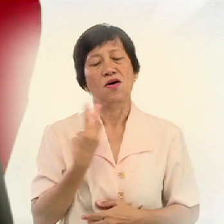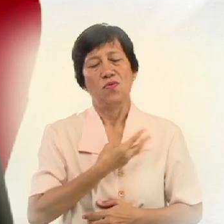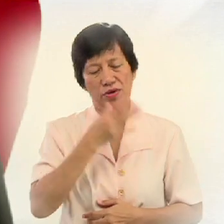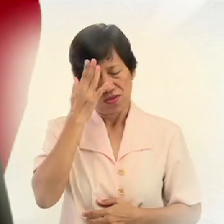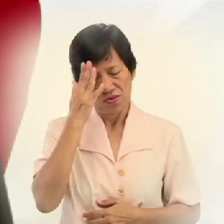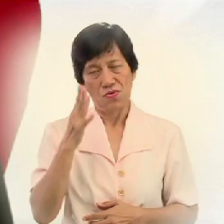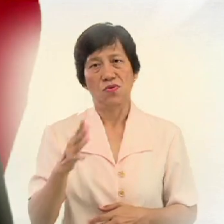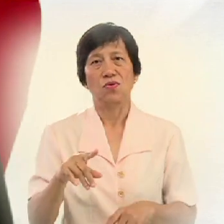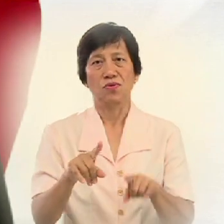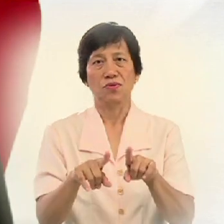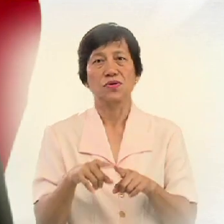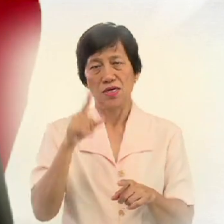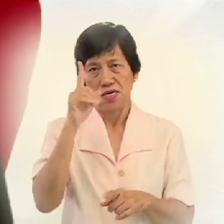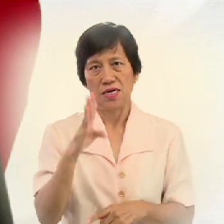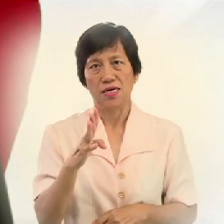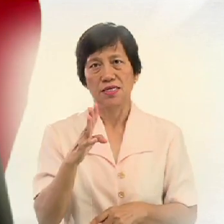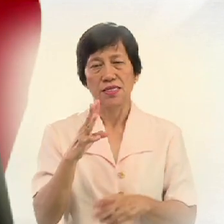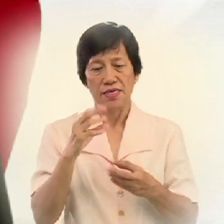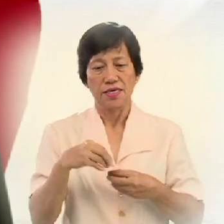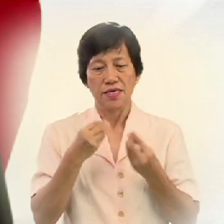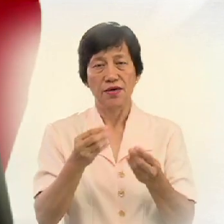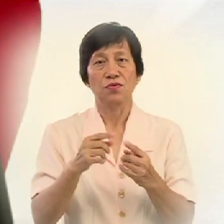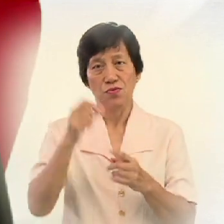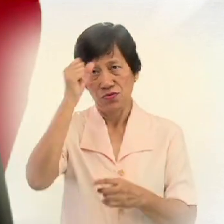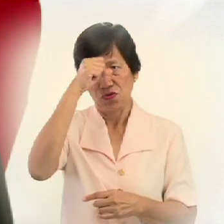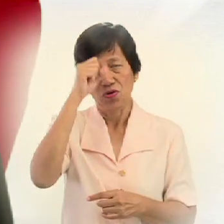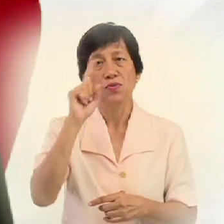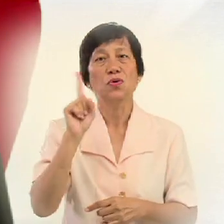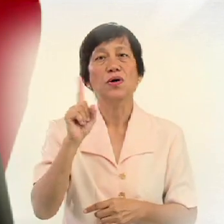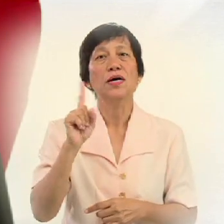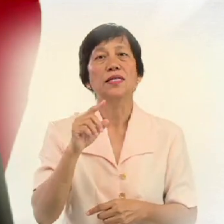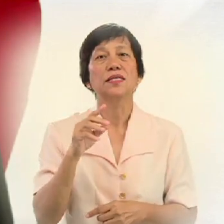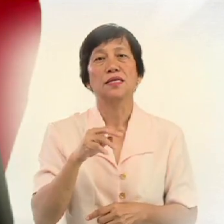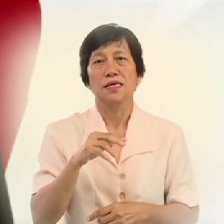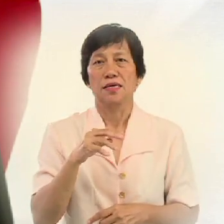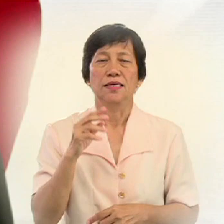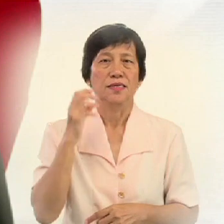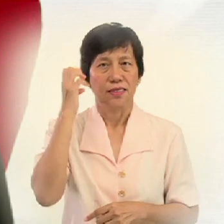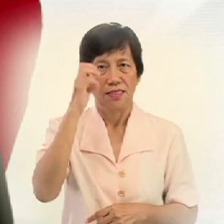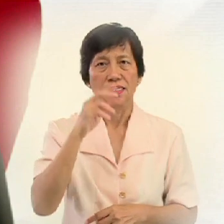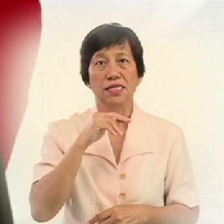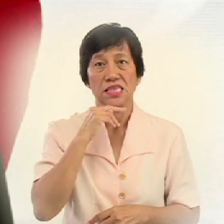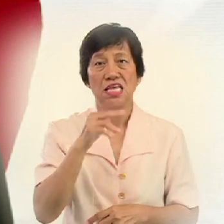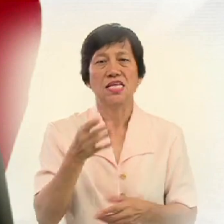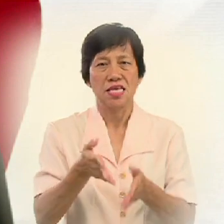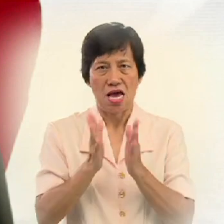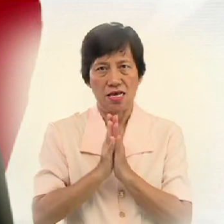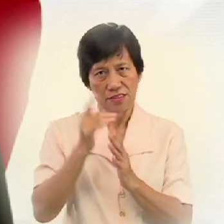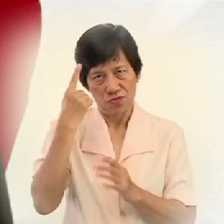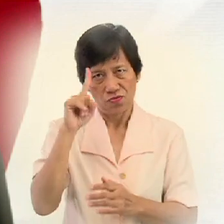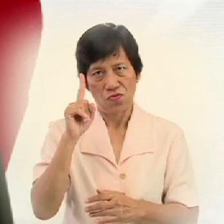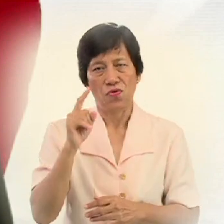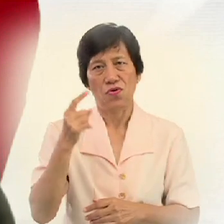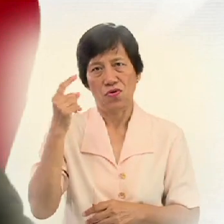And we know God also gave to Solomon what he had not asked